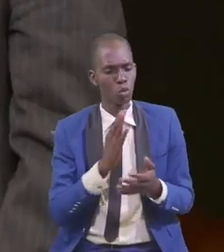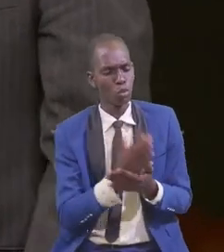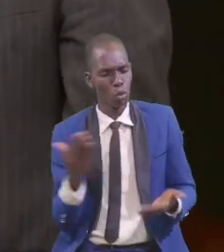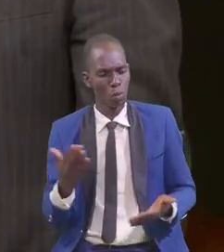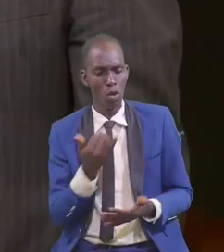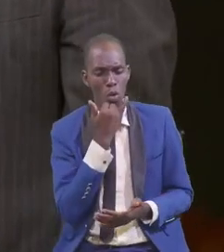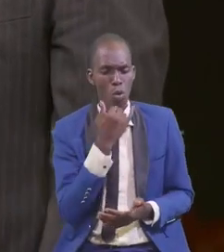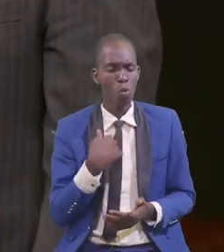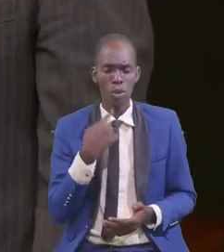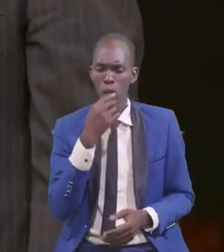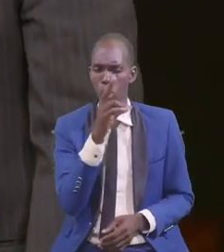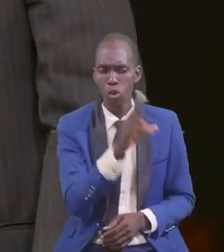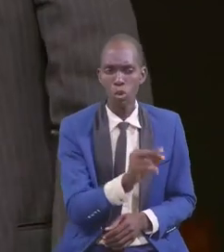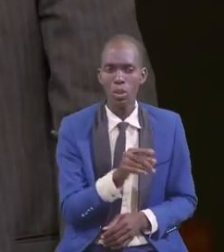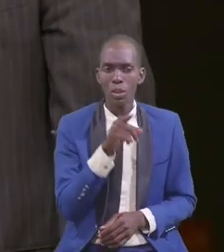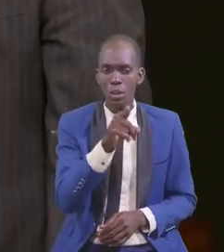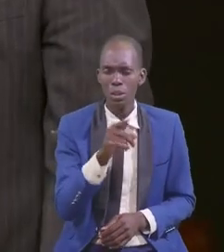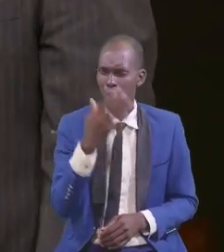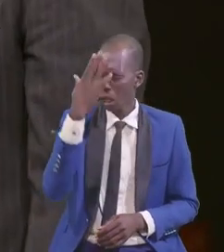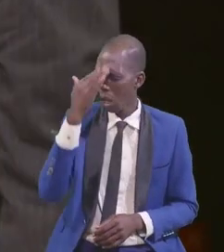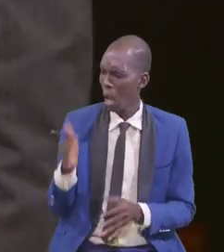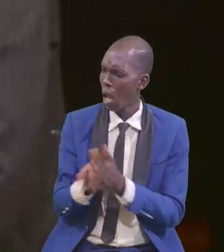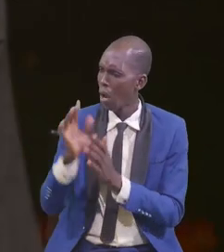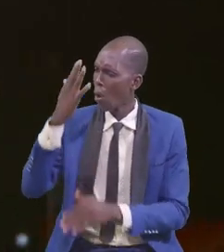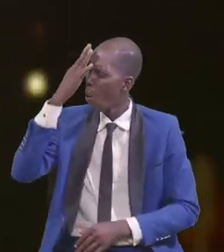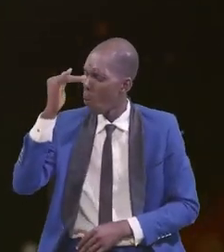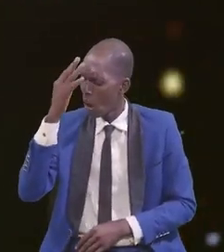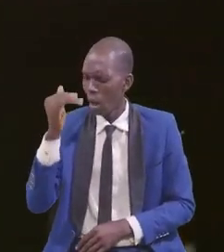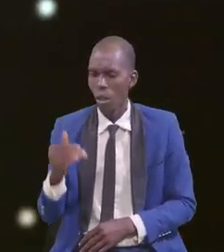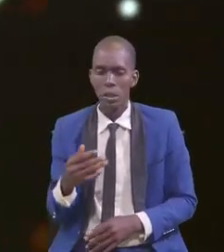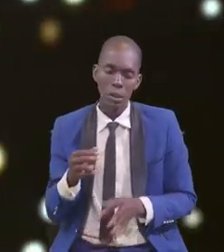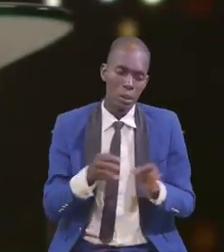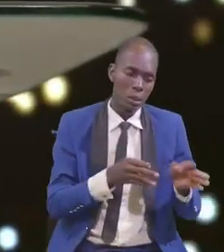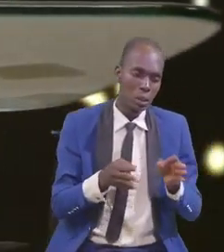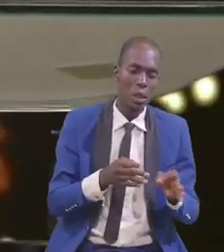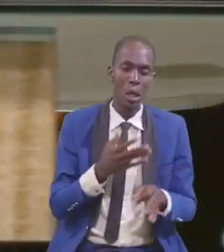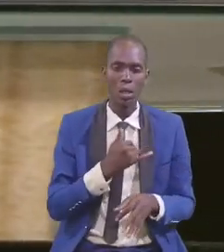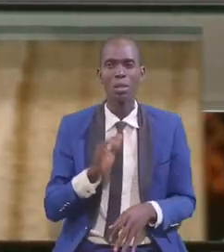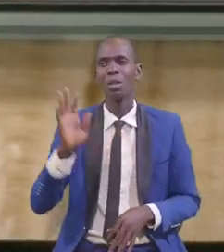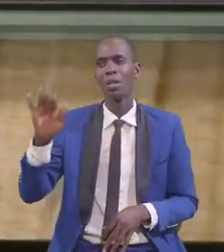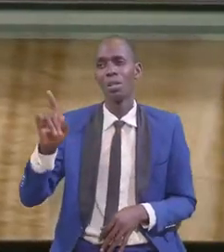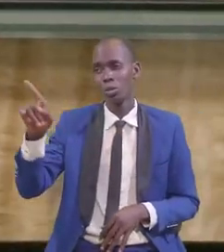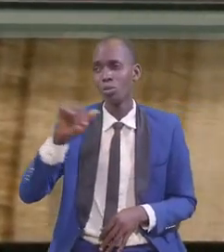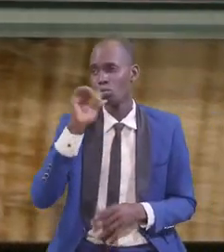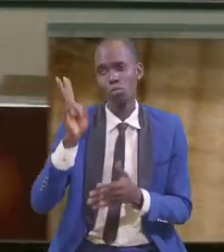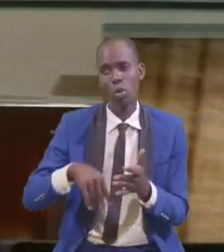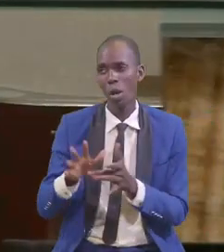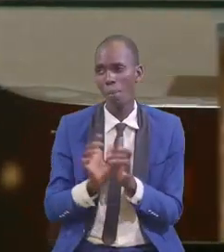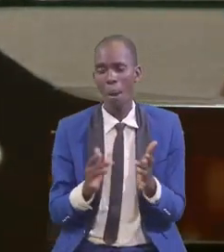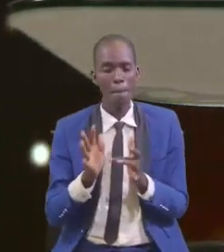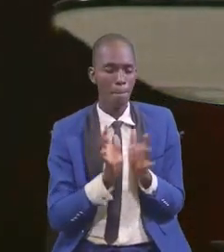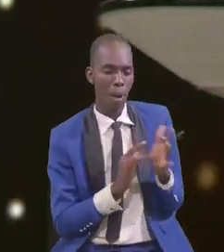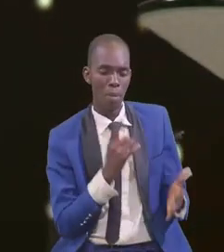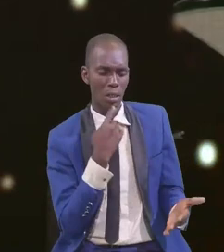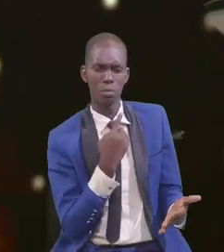why? The Bible says, and then they bring out a word. Don't listen to them. Don't be deceived because